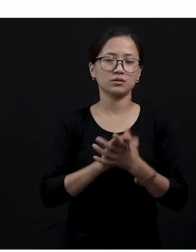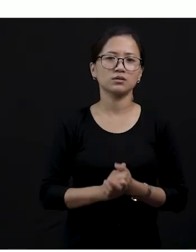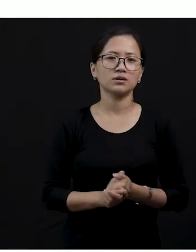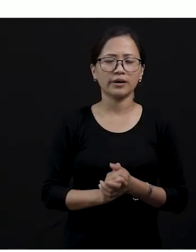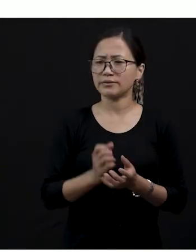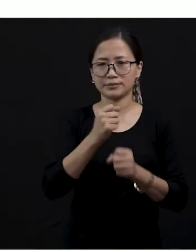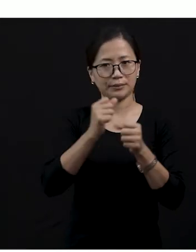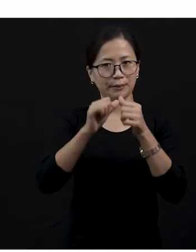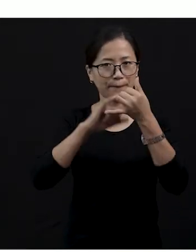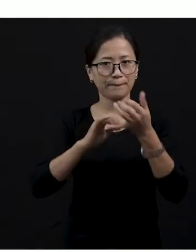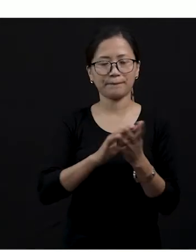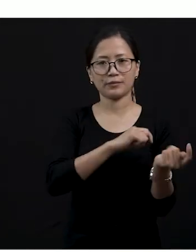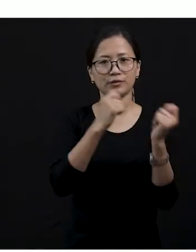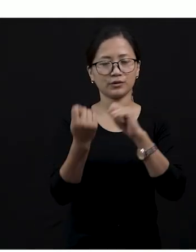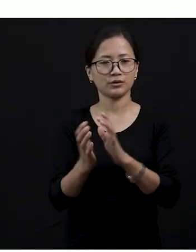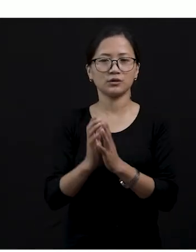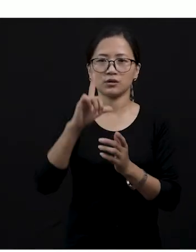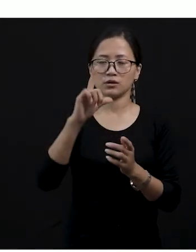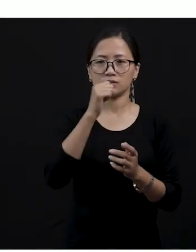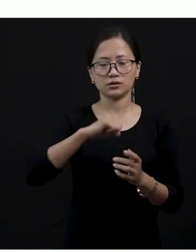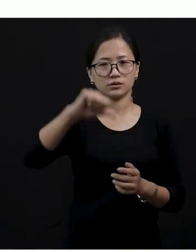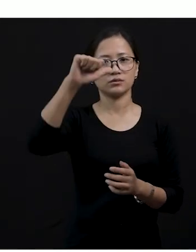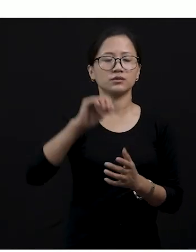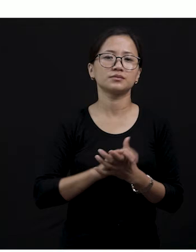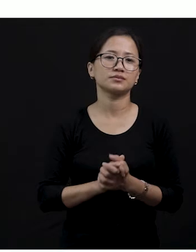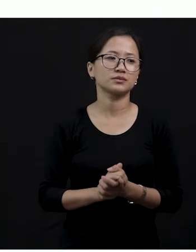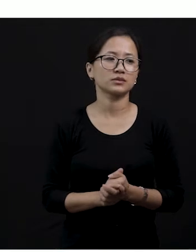into liquid, water vapors, and it